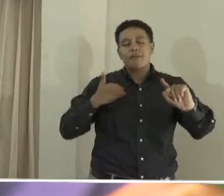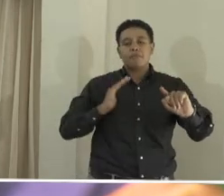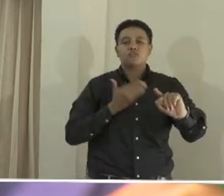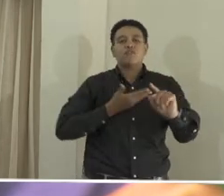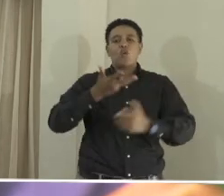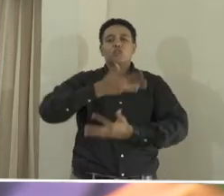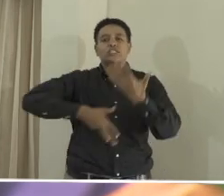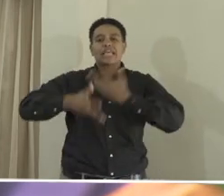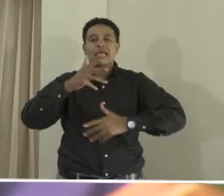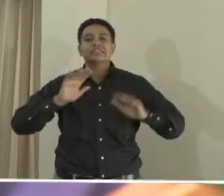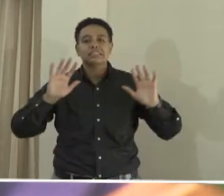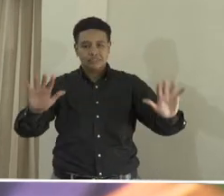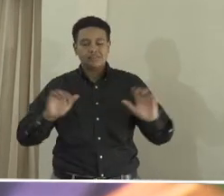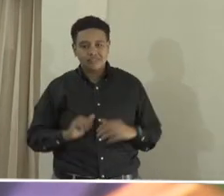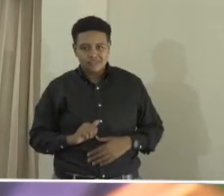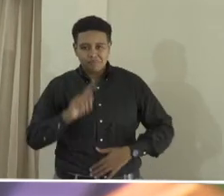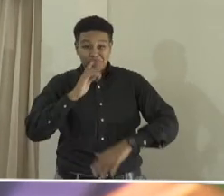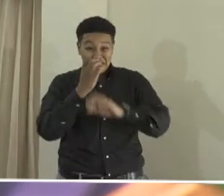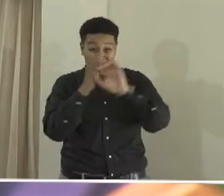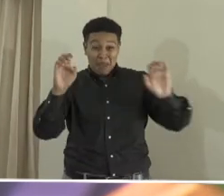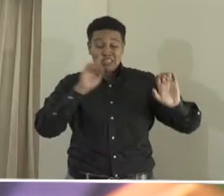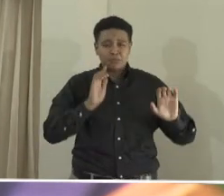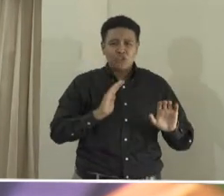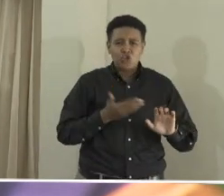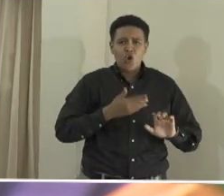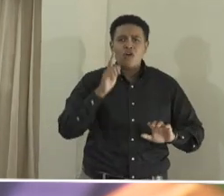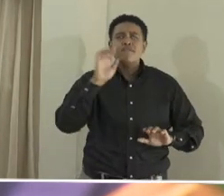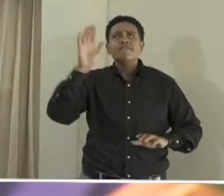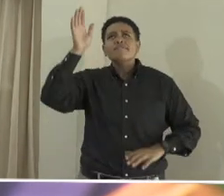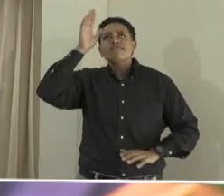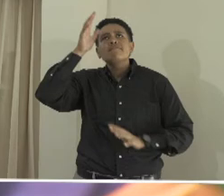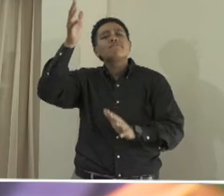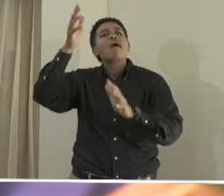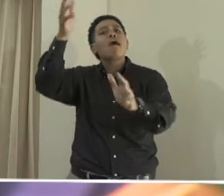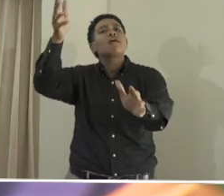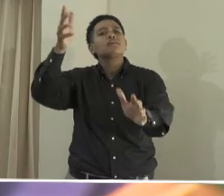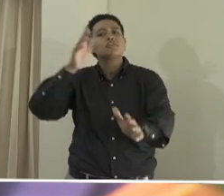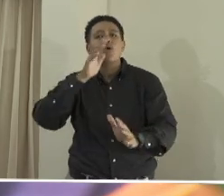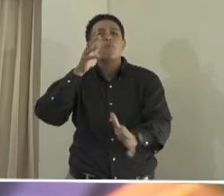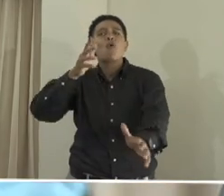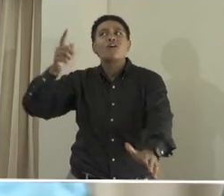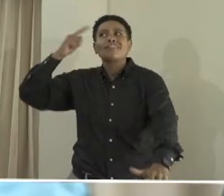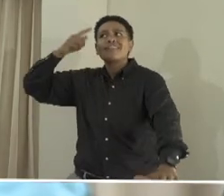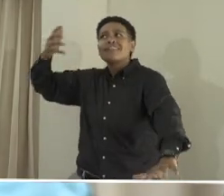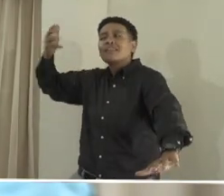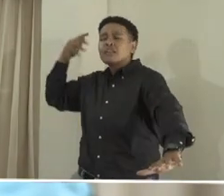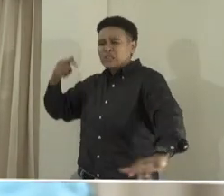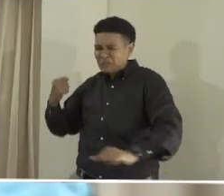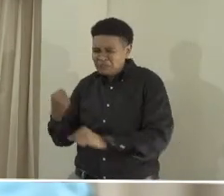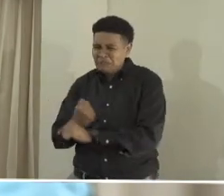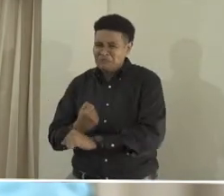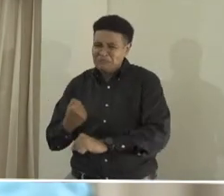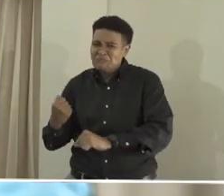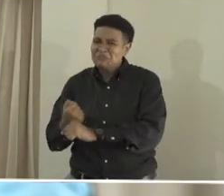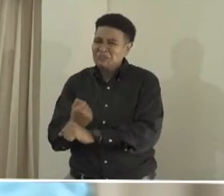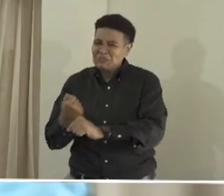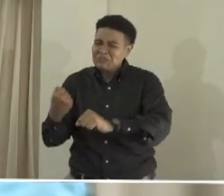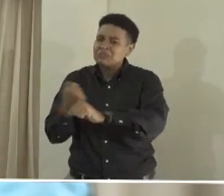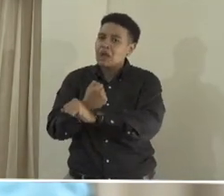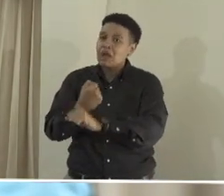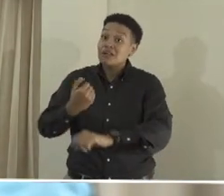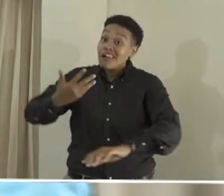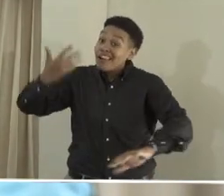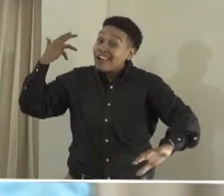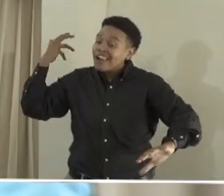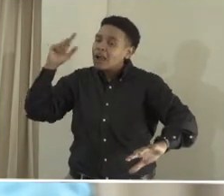society. The emancipation of our forefathers and mothers, fought for many years ago,